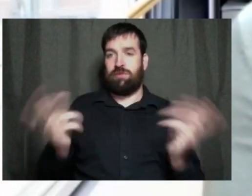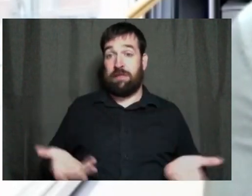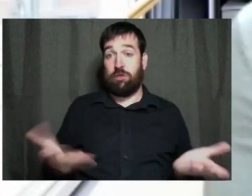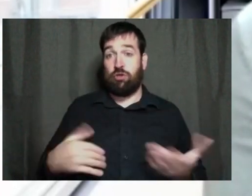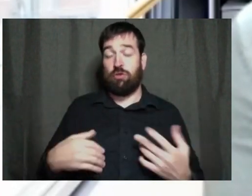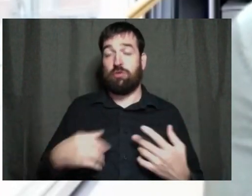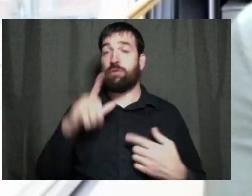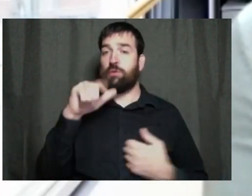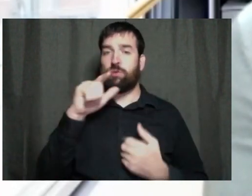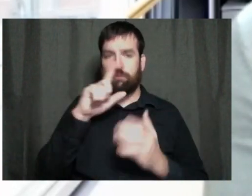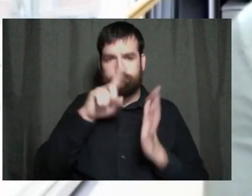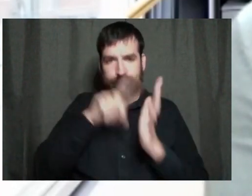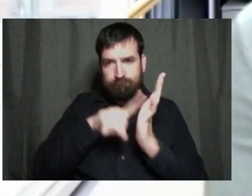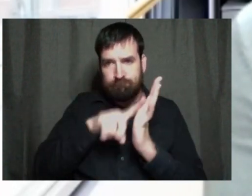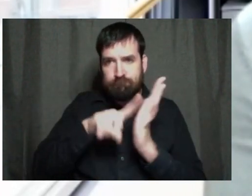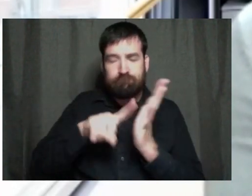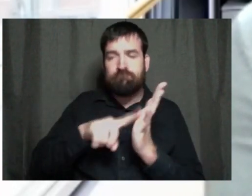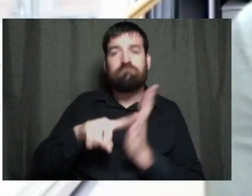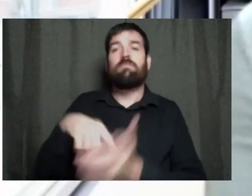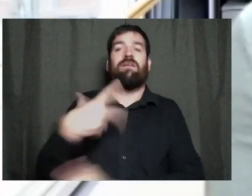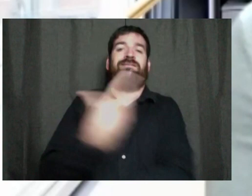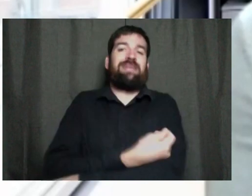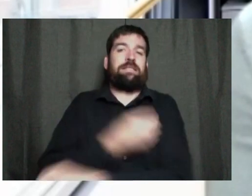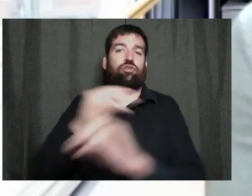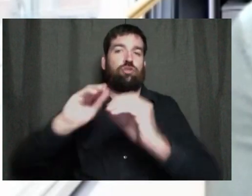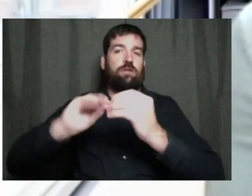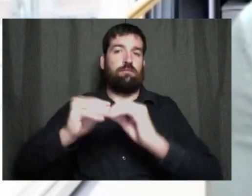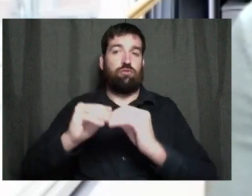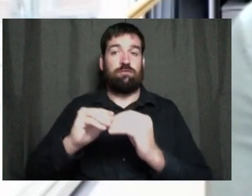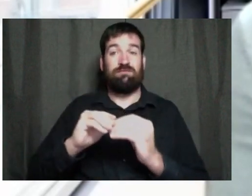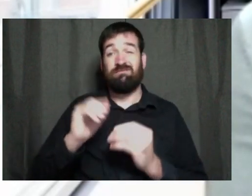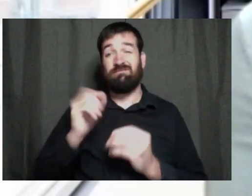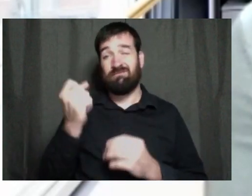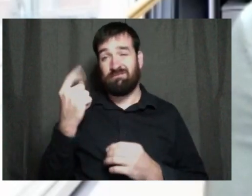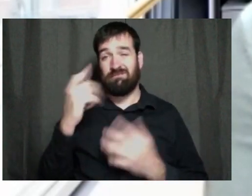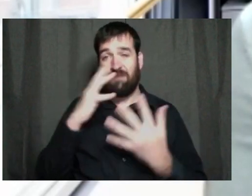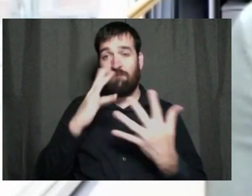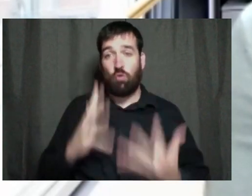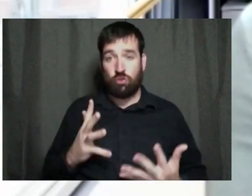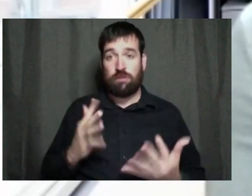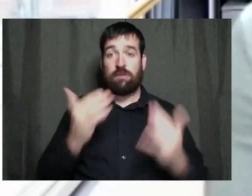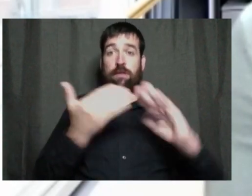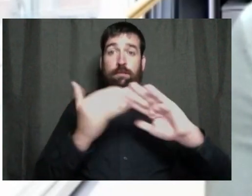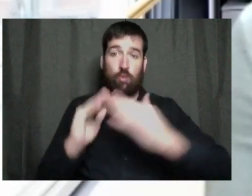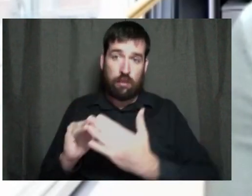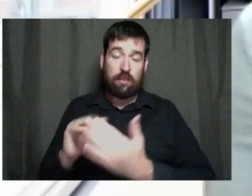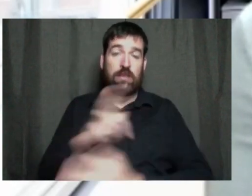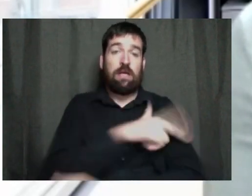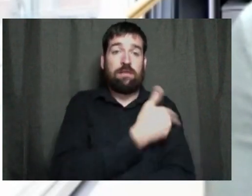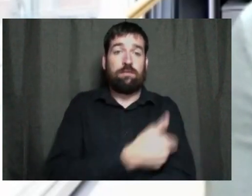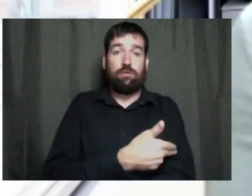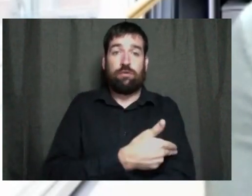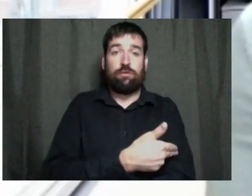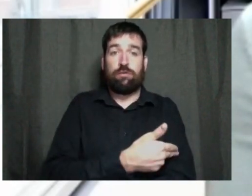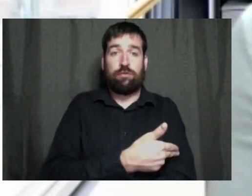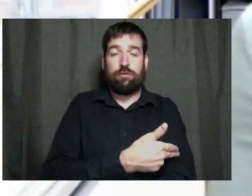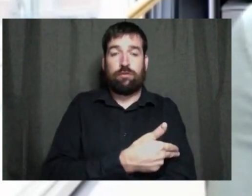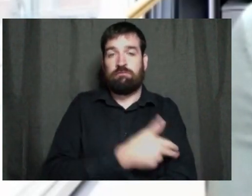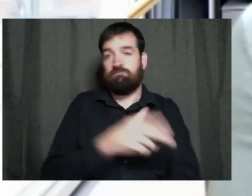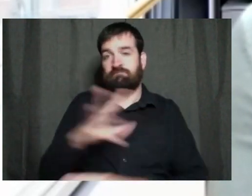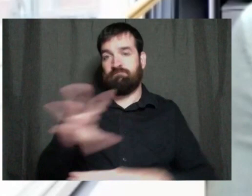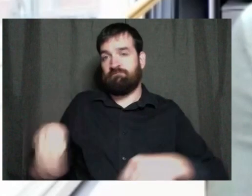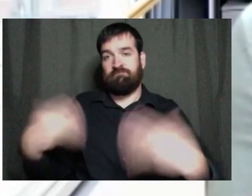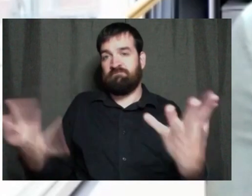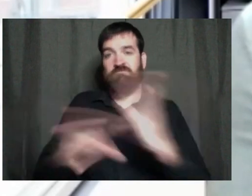COVID vaccination numbers, and unfortunately throughout the community and in the hospital, we did not give any COVID-19